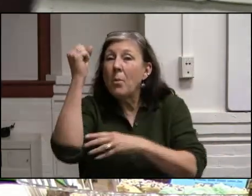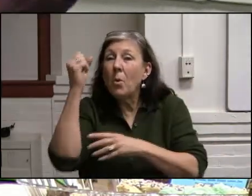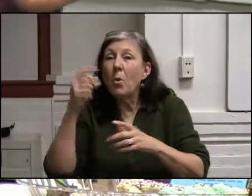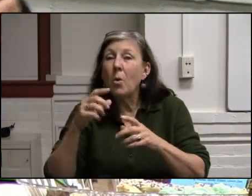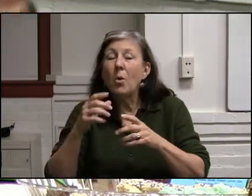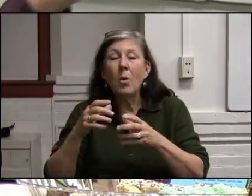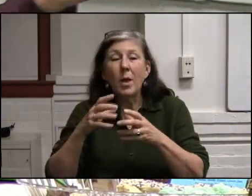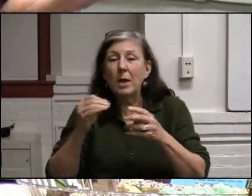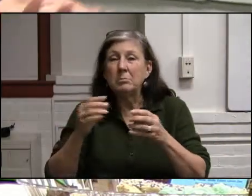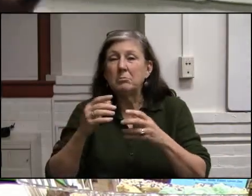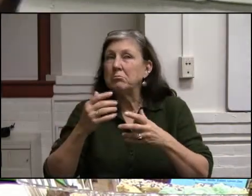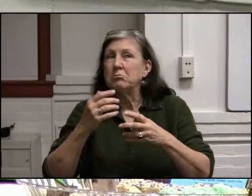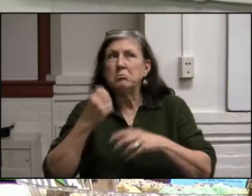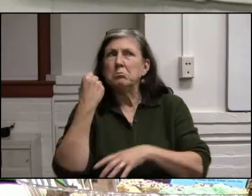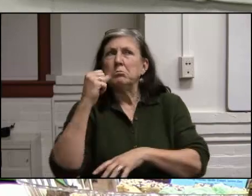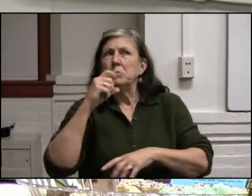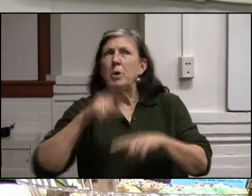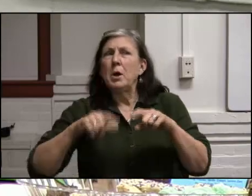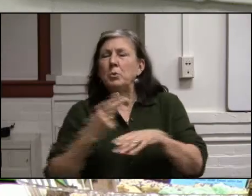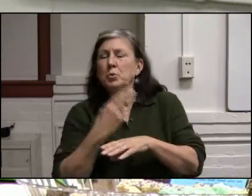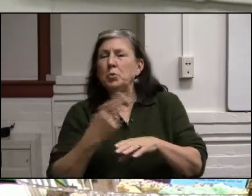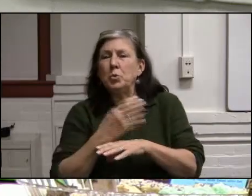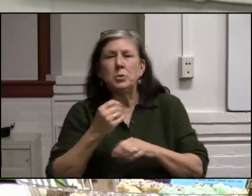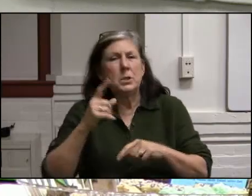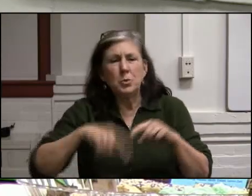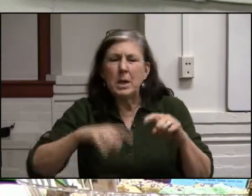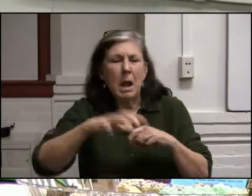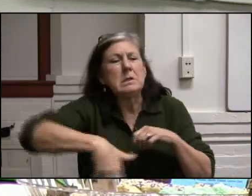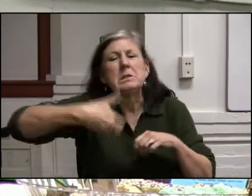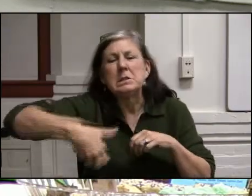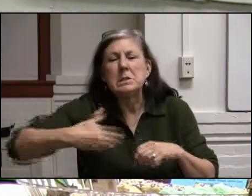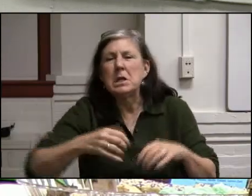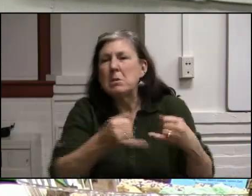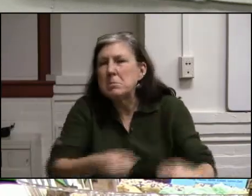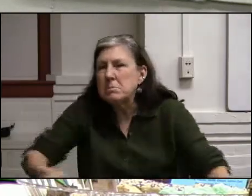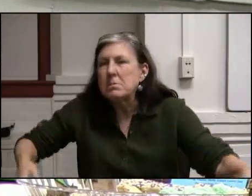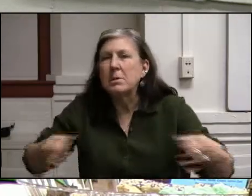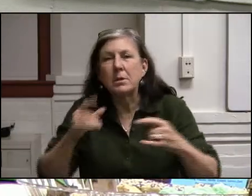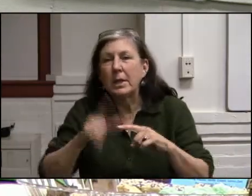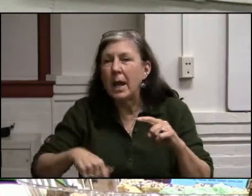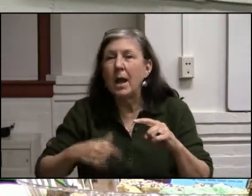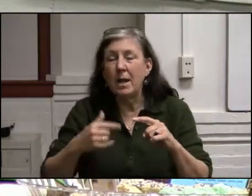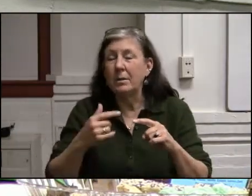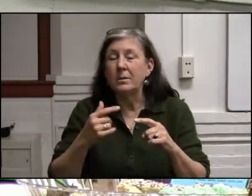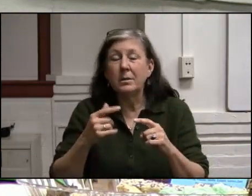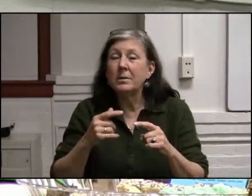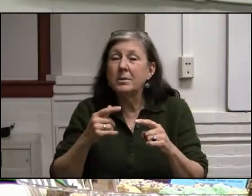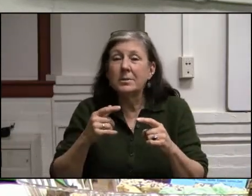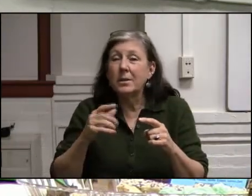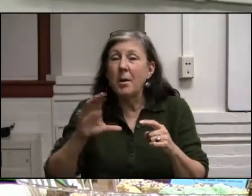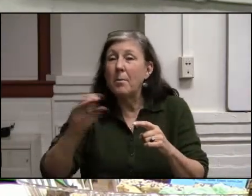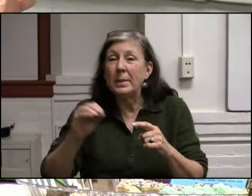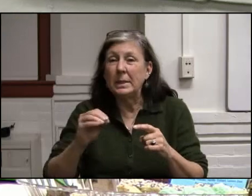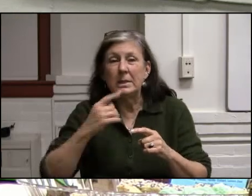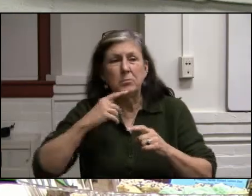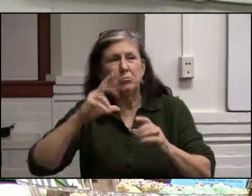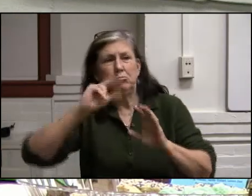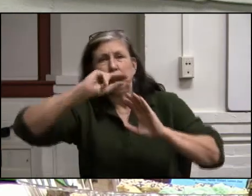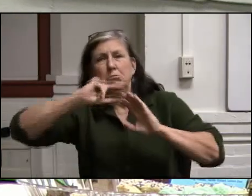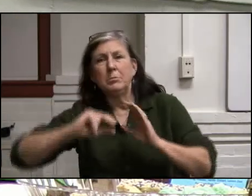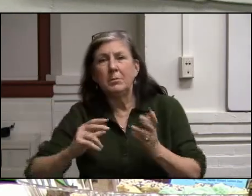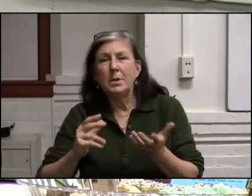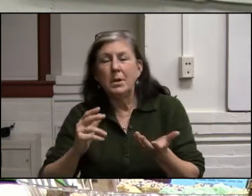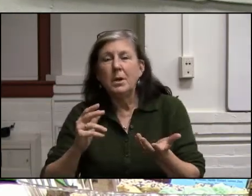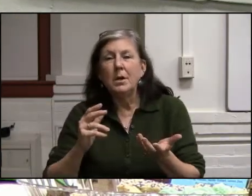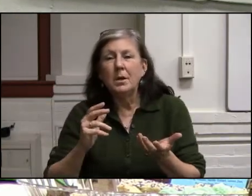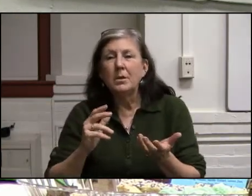the backloading, because that has to go through those kinds of providers. But the deals that they offered were the typical deal that you get from a